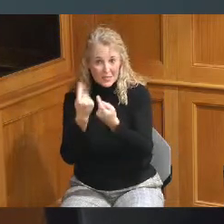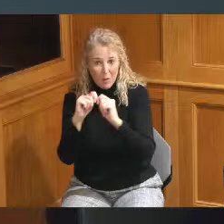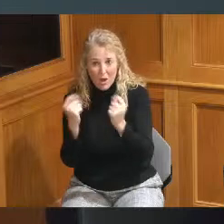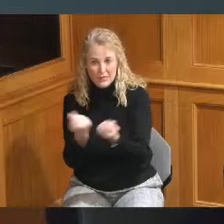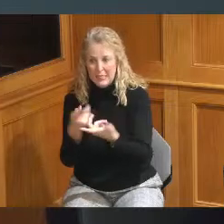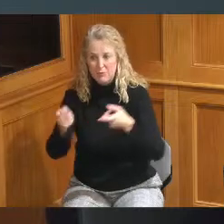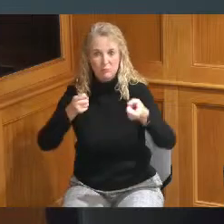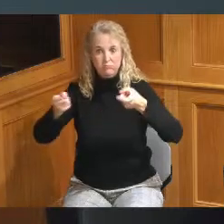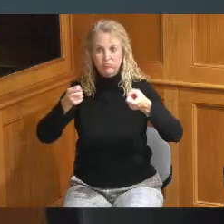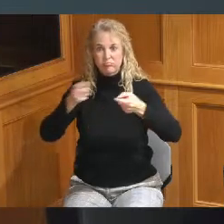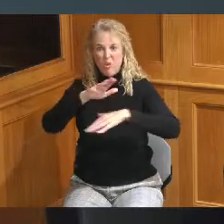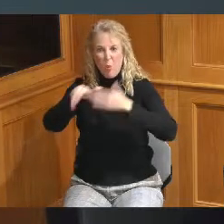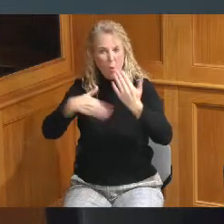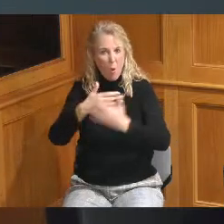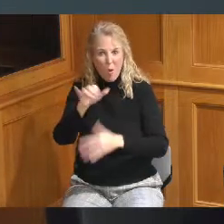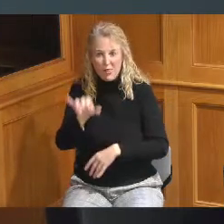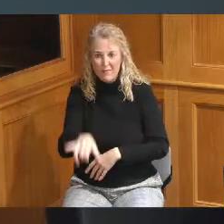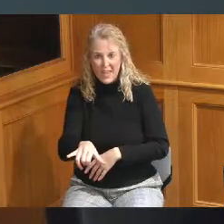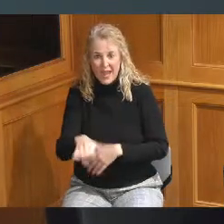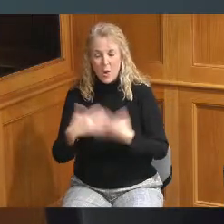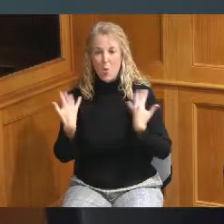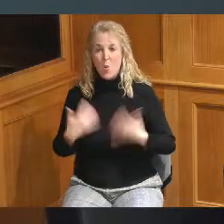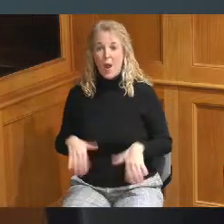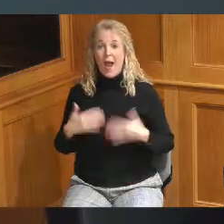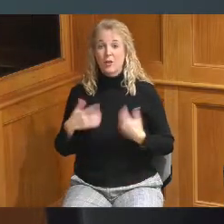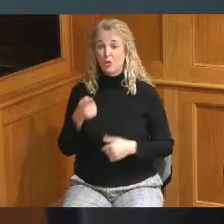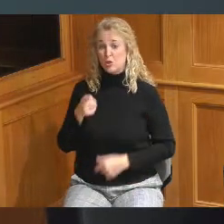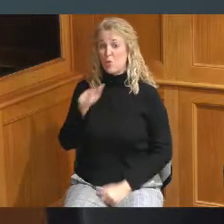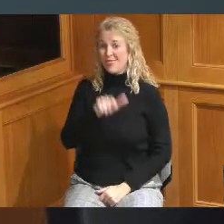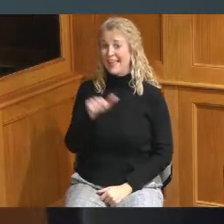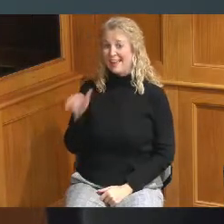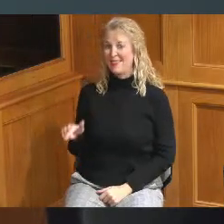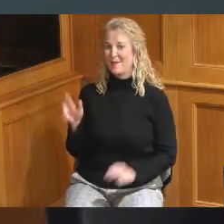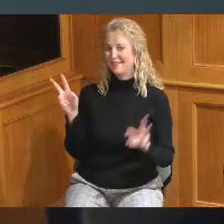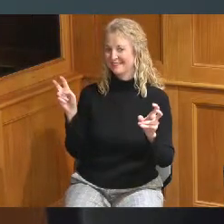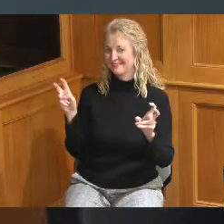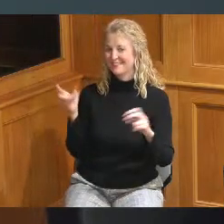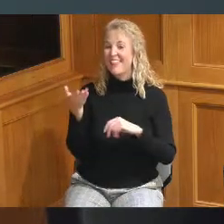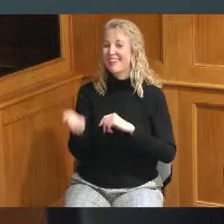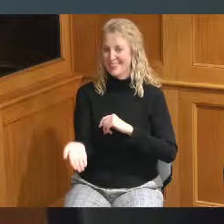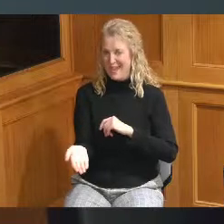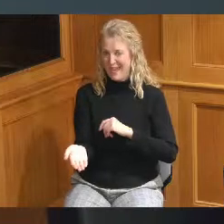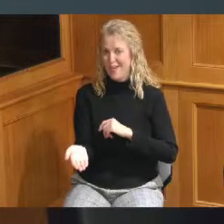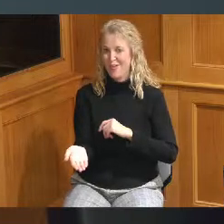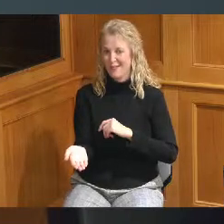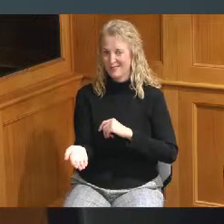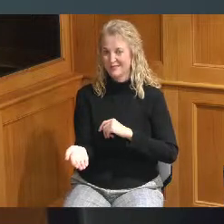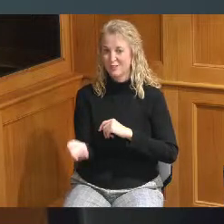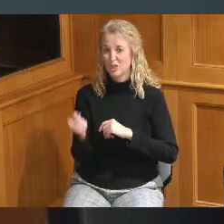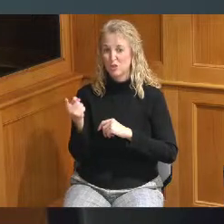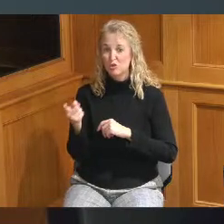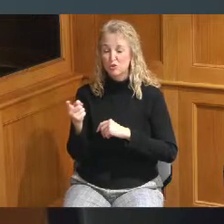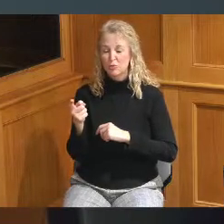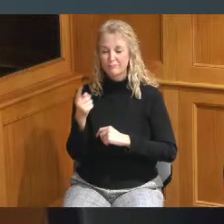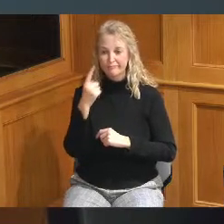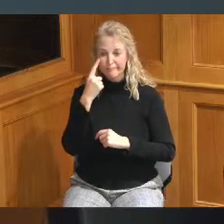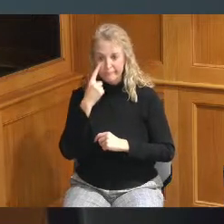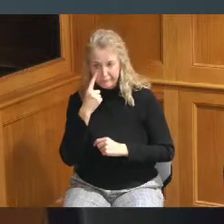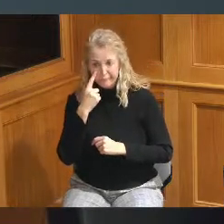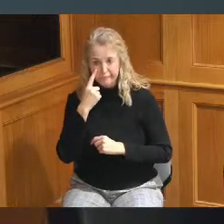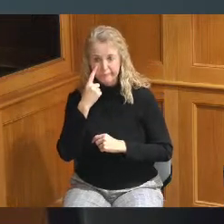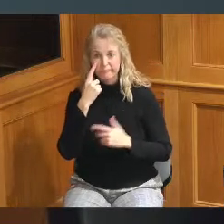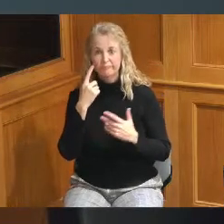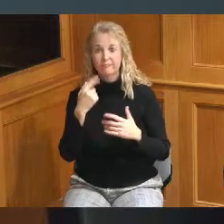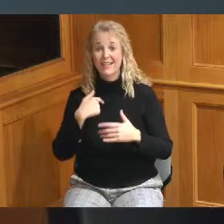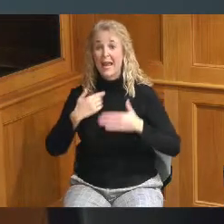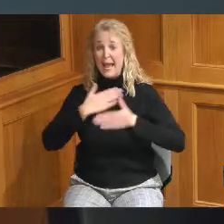facilities. And as we say, we're the landlord, you were there on site as the eyes and ears. What I do